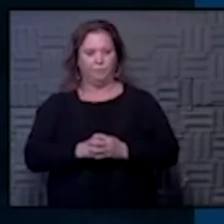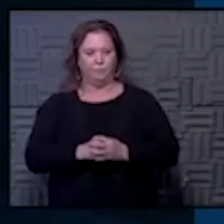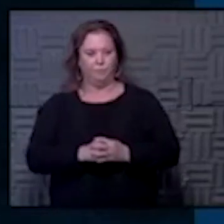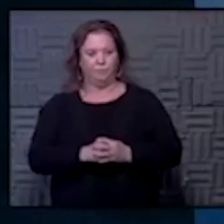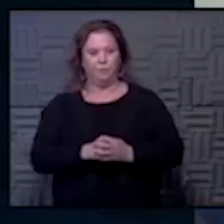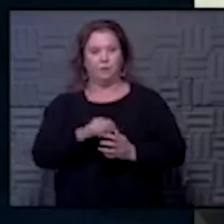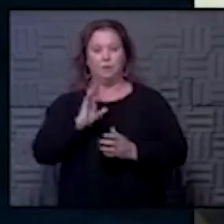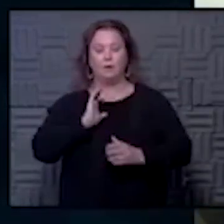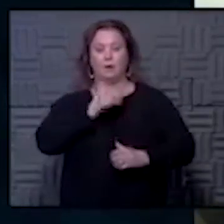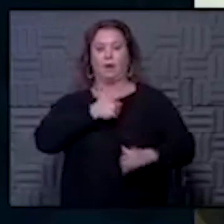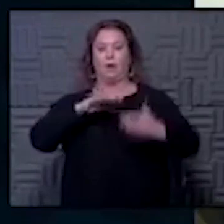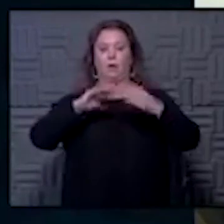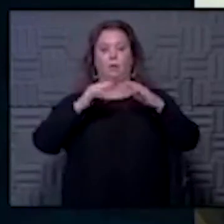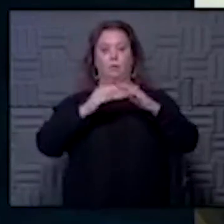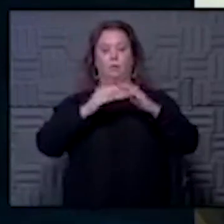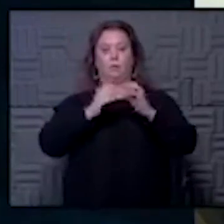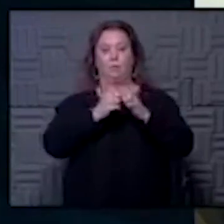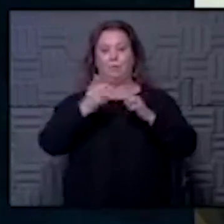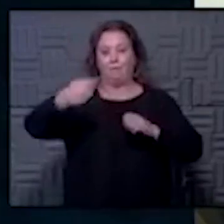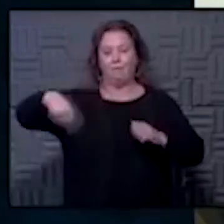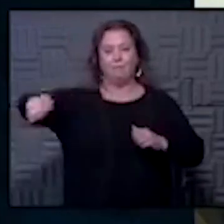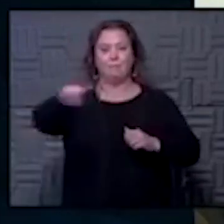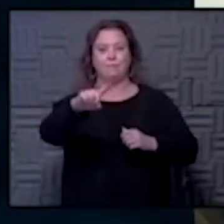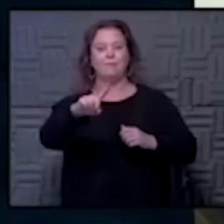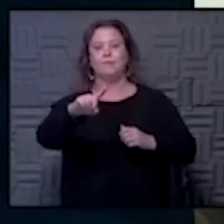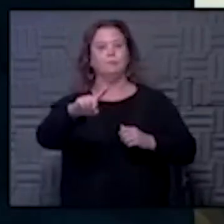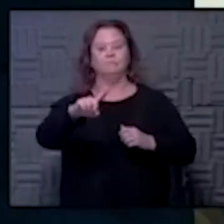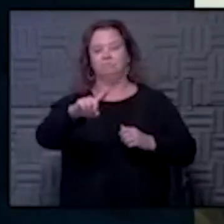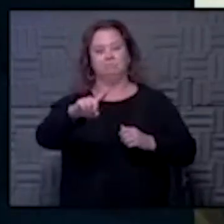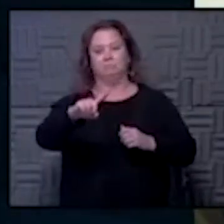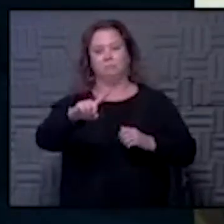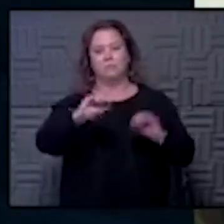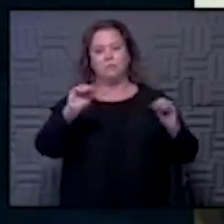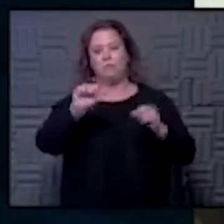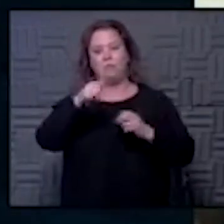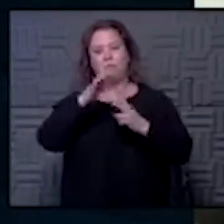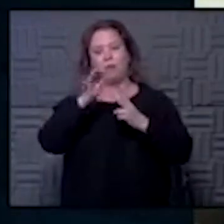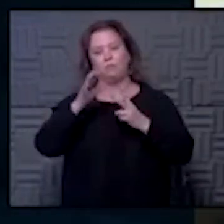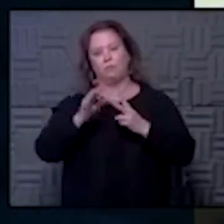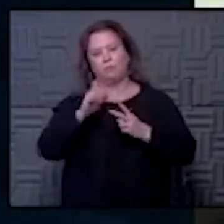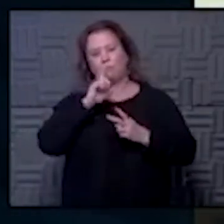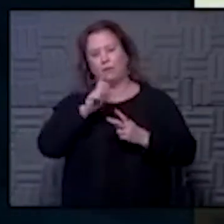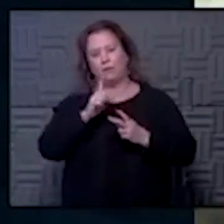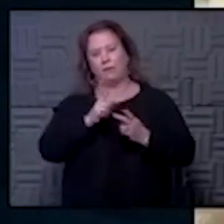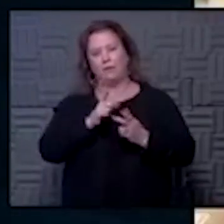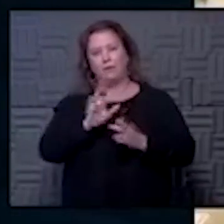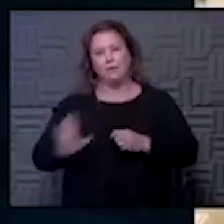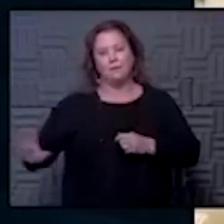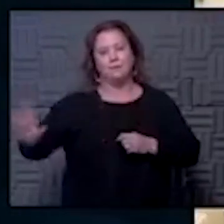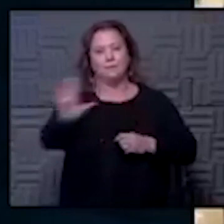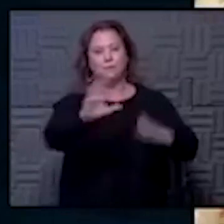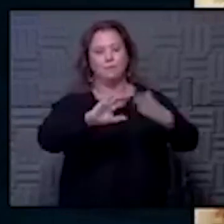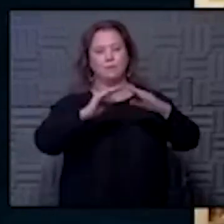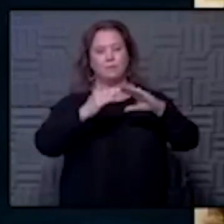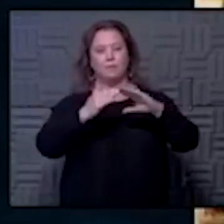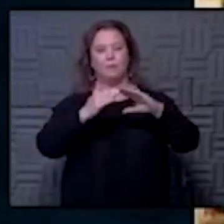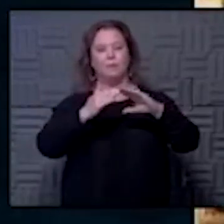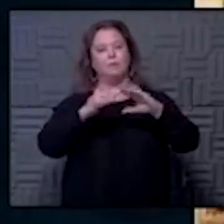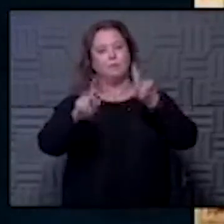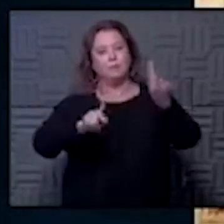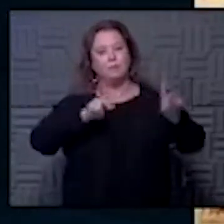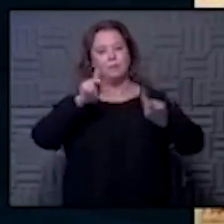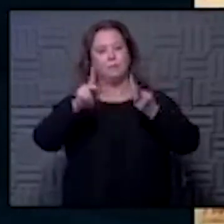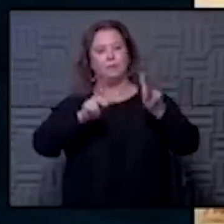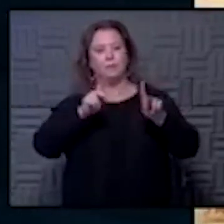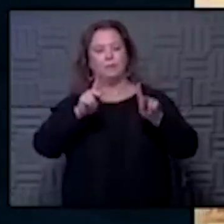Our community, without them doing what they need to do, we won't have any other options. At the end of the day, it's the community, it's the people who